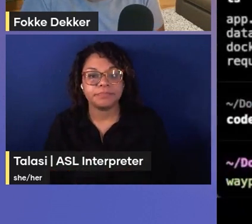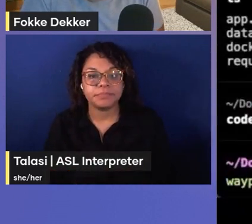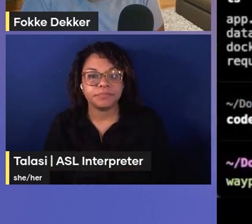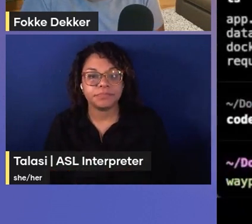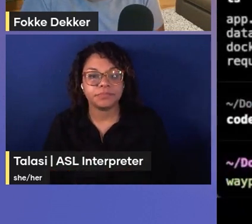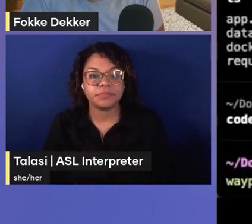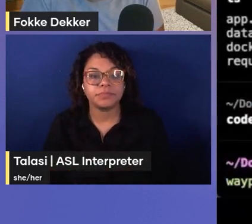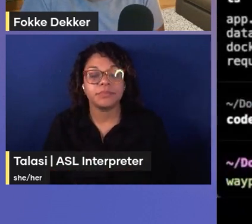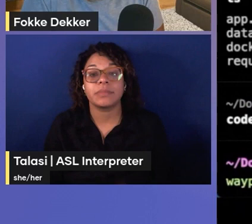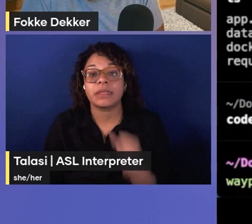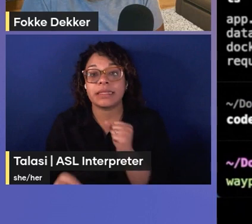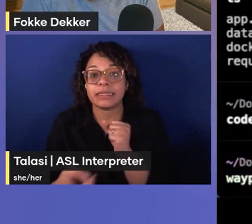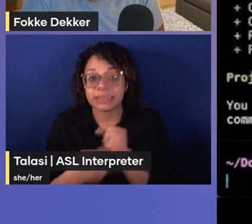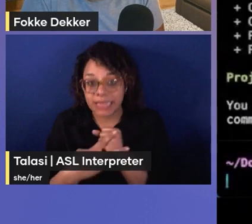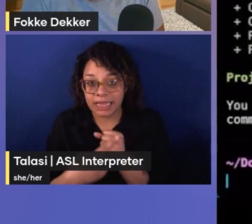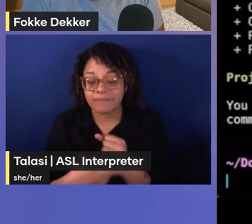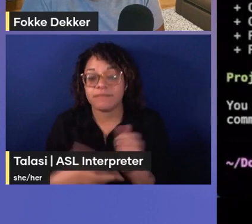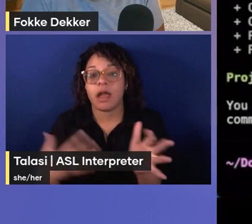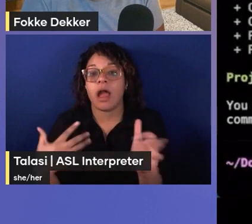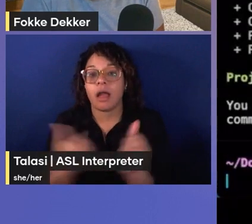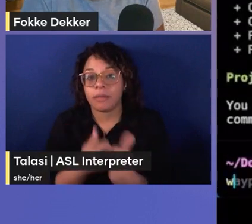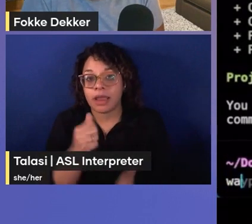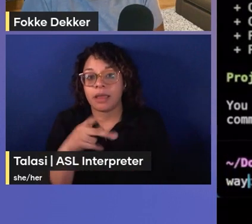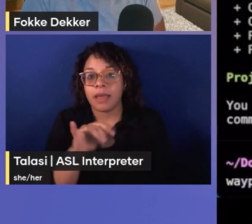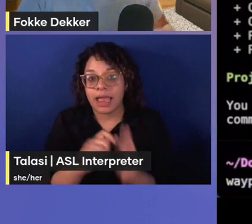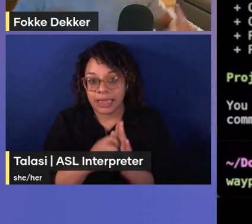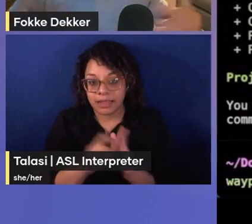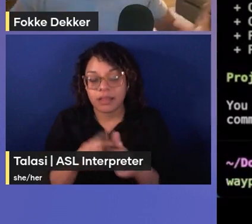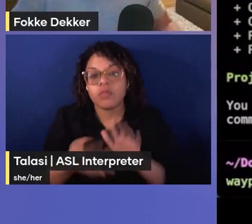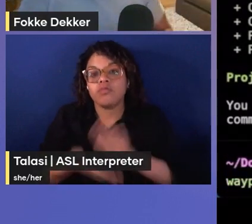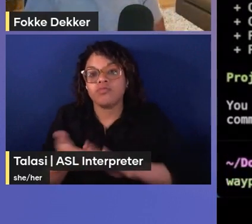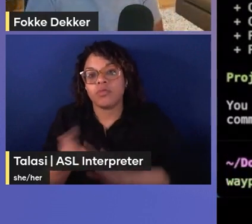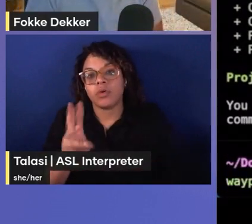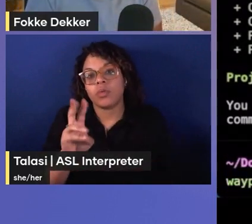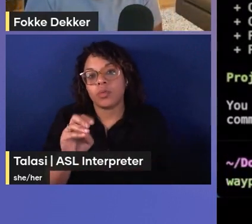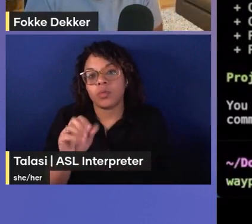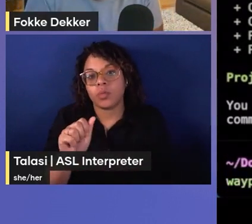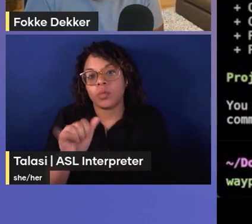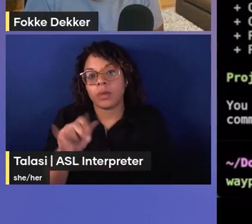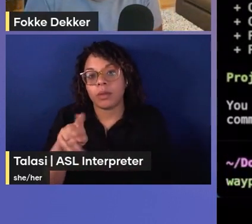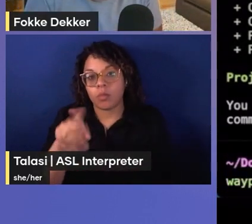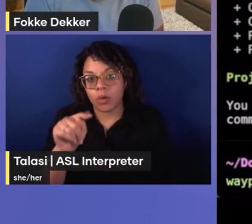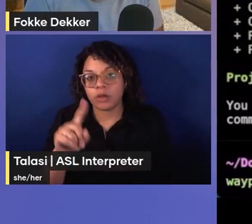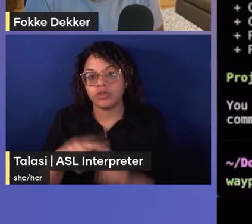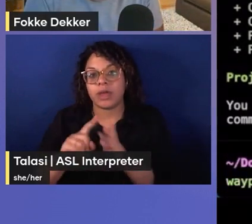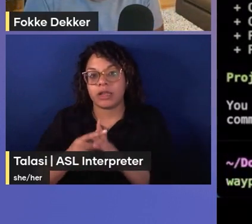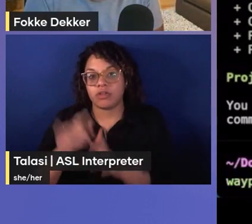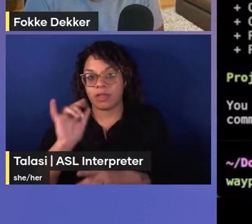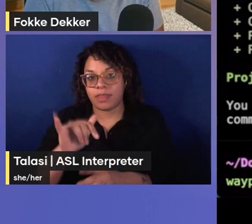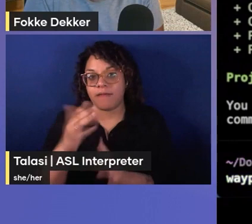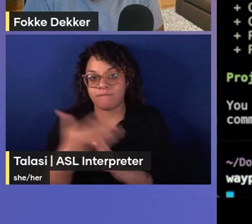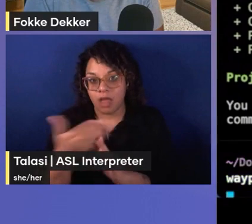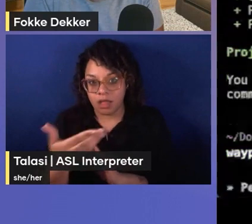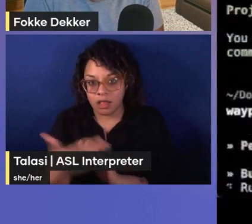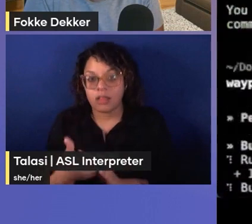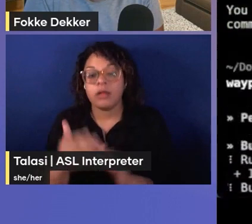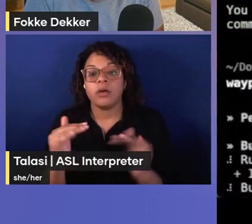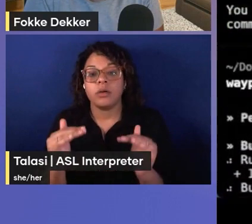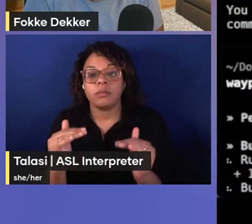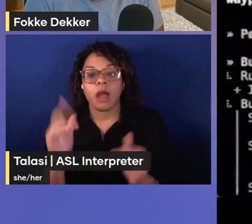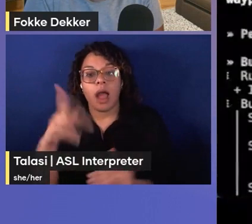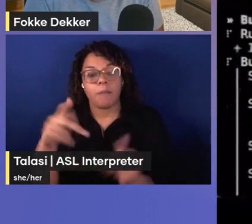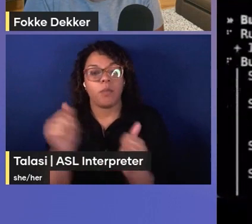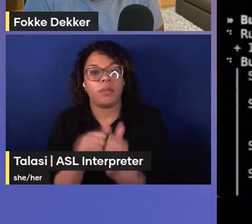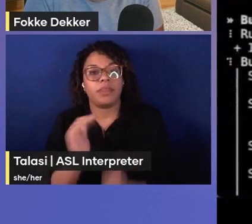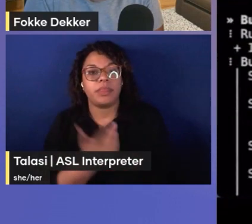update the API key, then we run waypoint init to initialize the file, and waypoint up with our tenant ID. This will